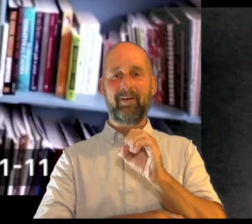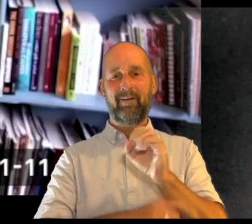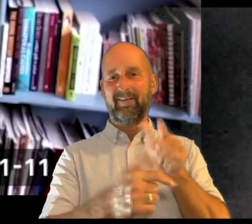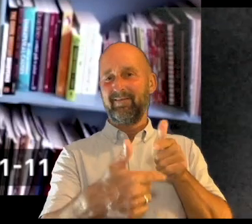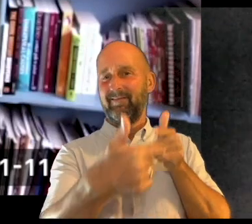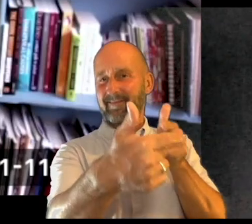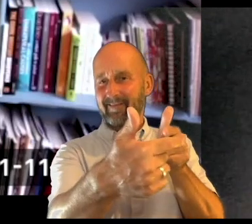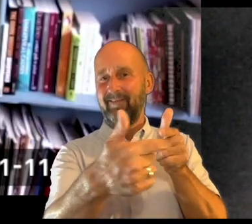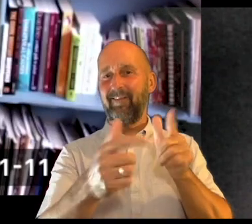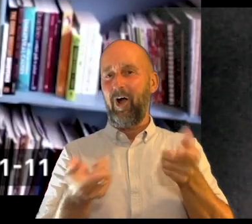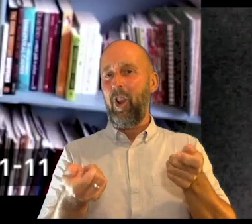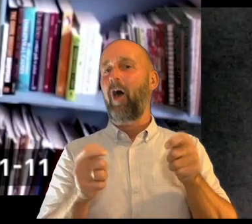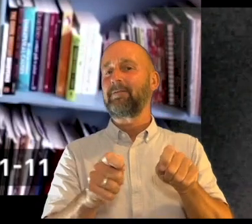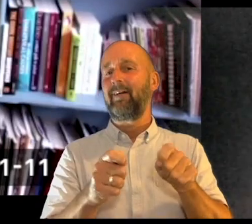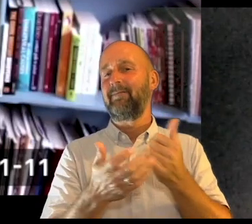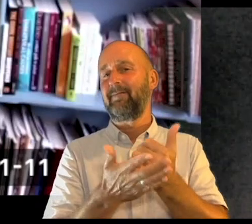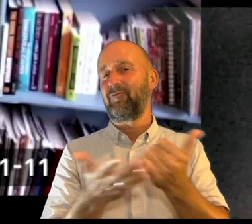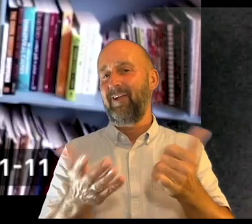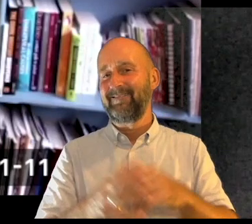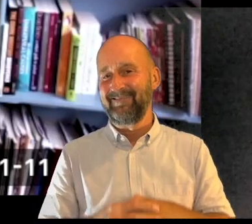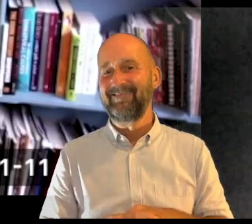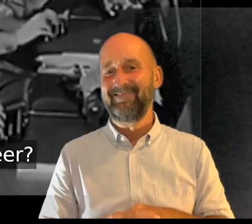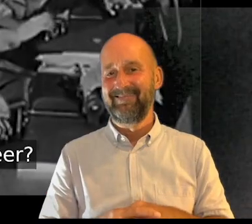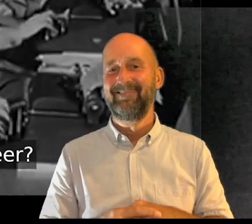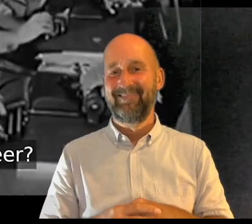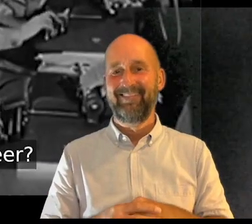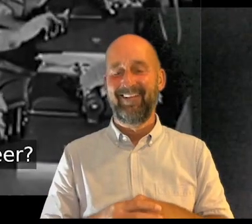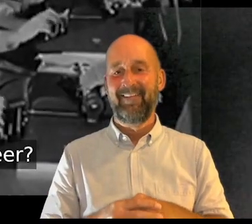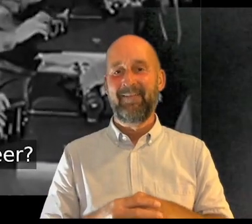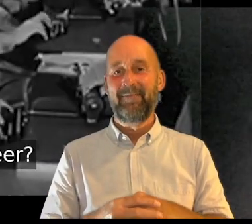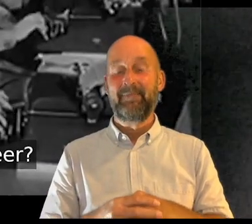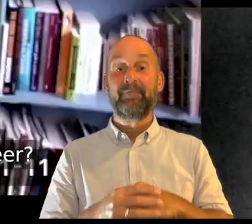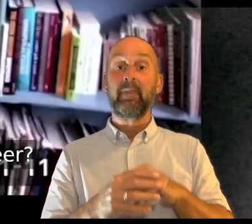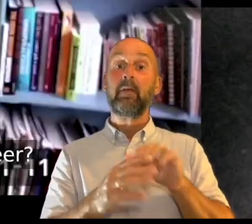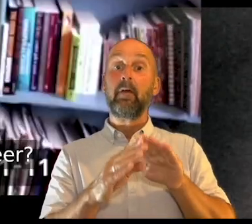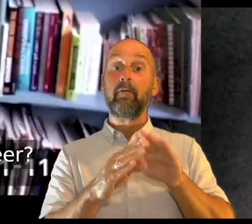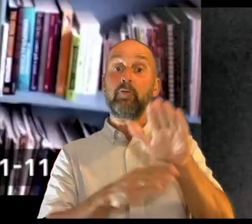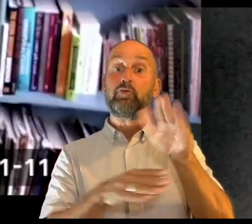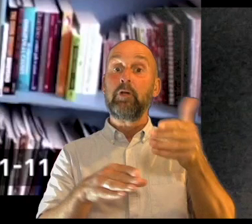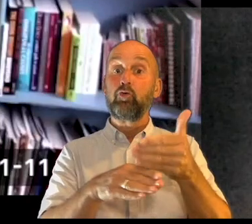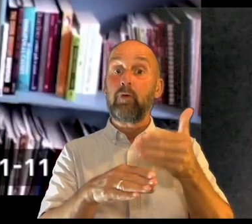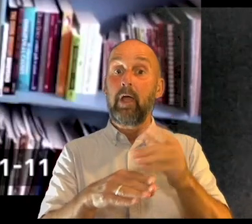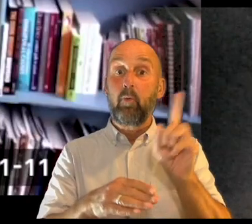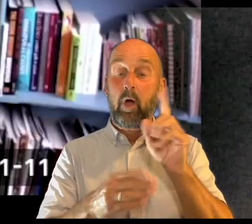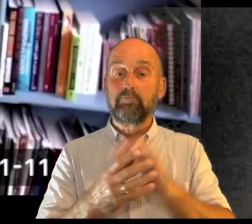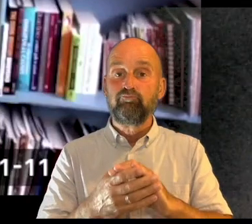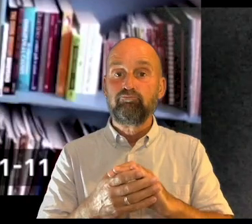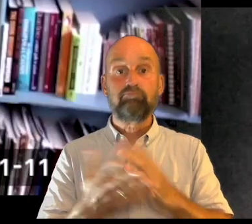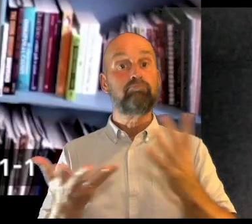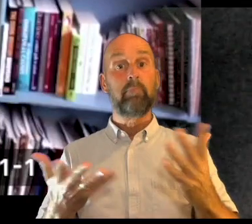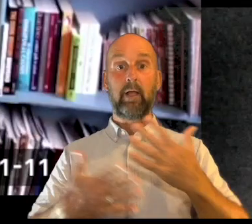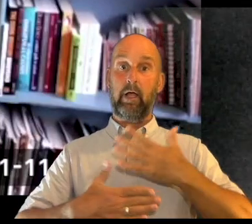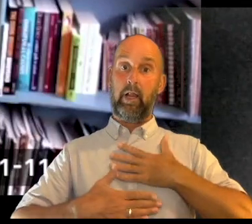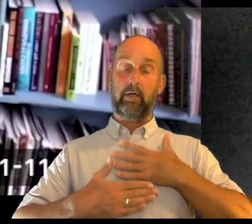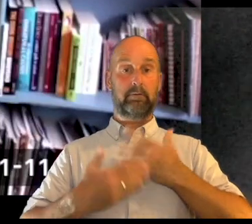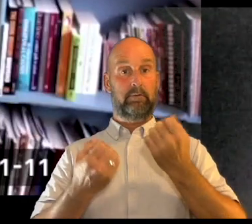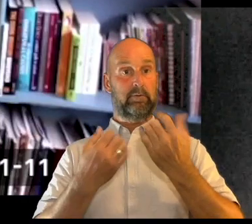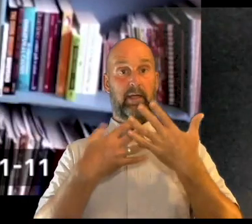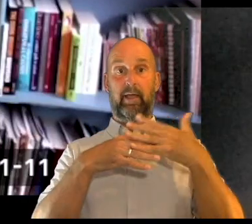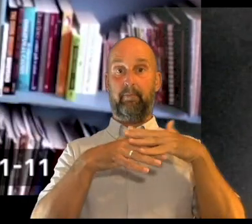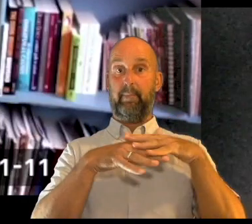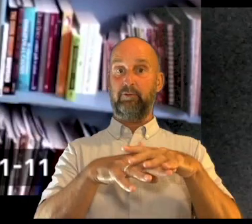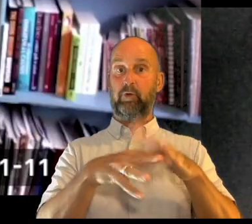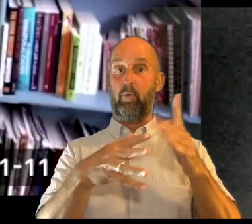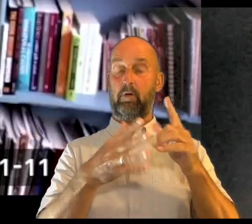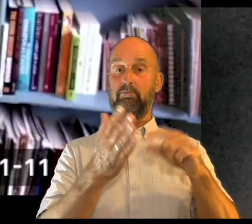over lockdown and everything. It's just been great. So, where would I like to go with my career? Gosh, I would love to write on a mainstream television show both in